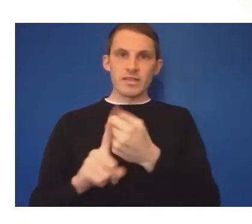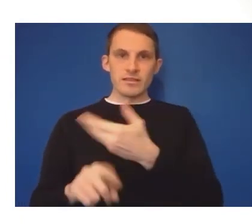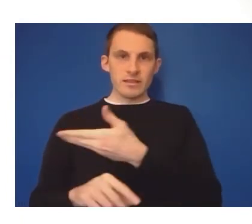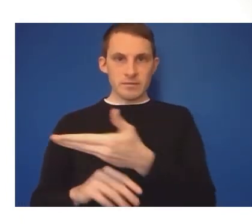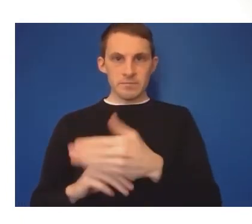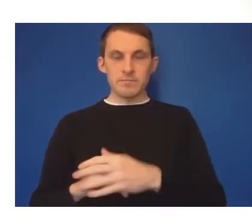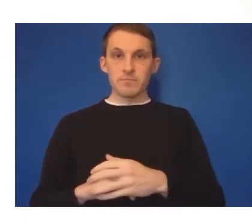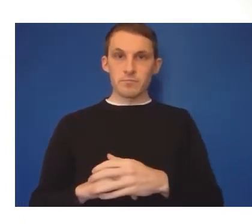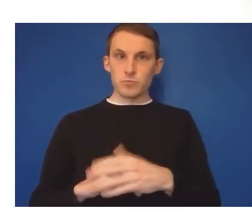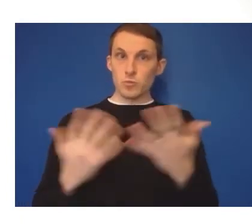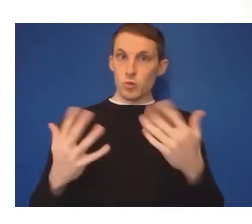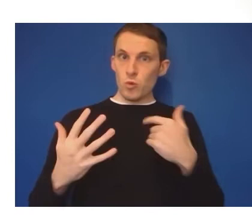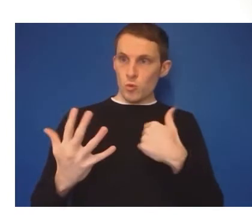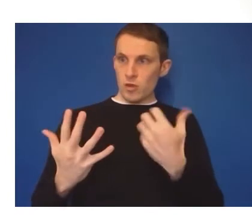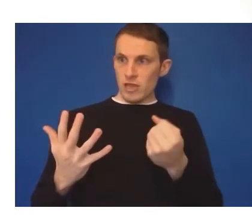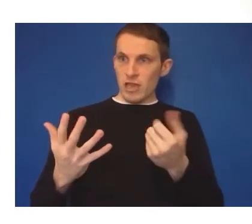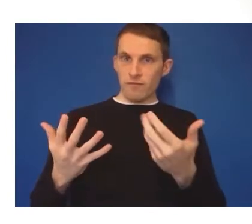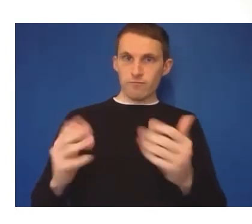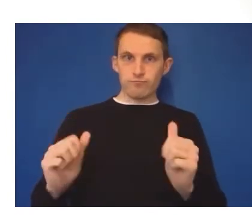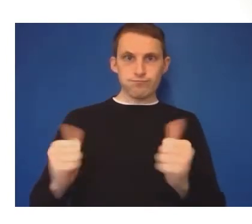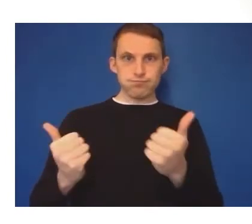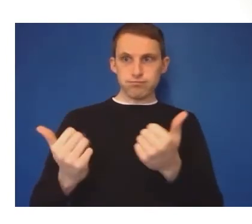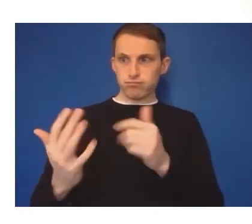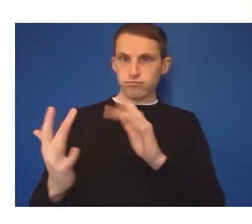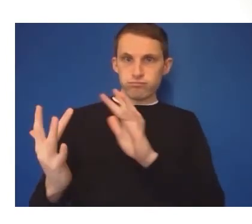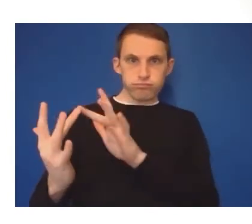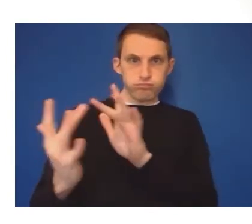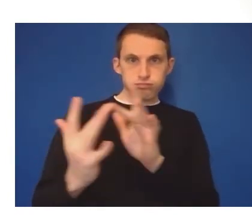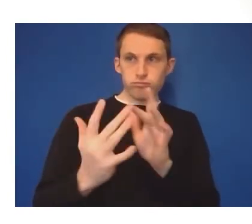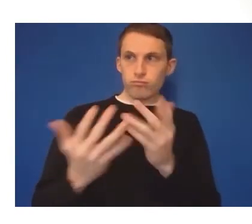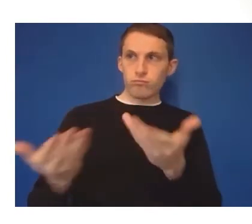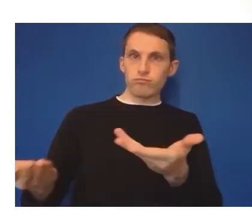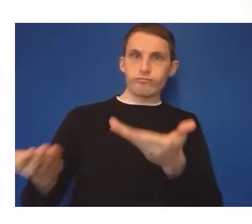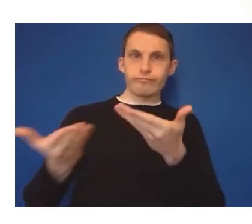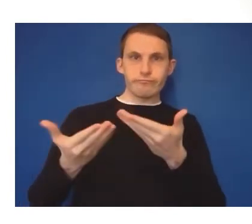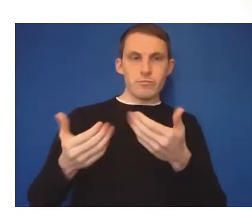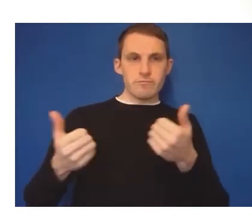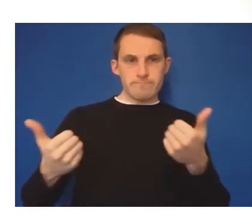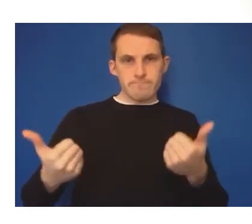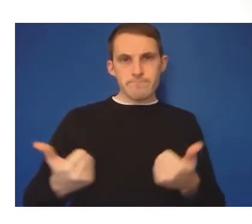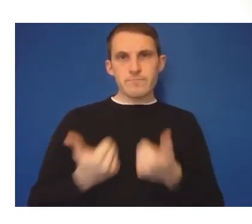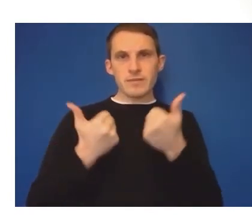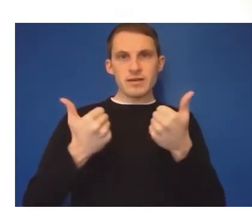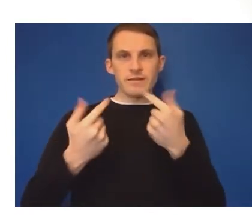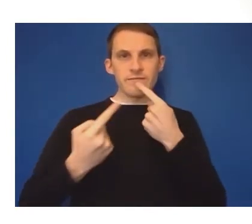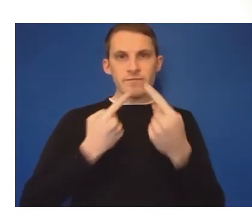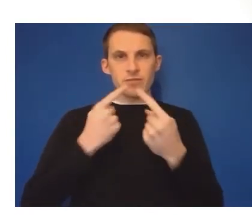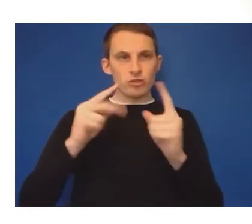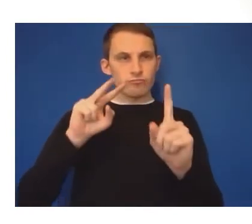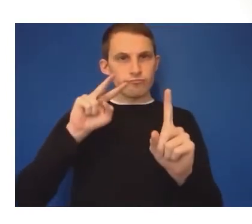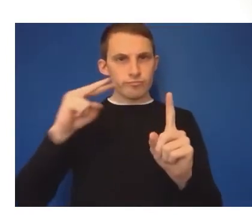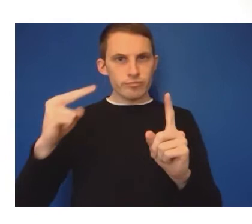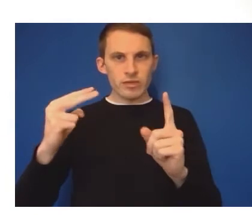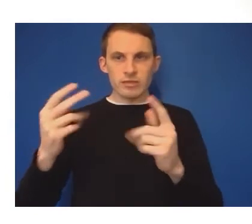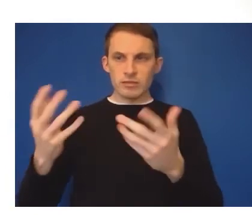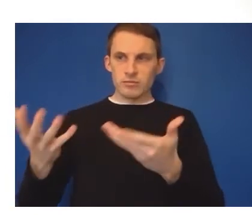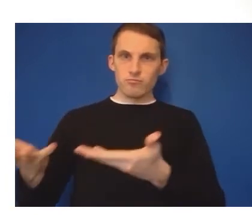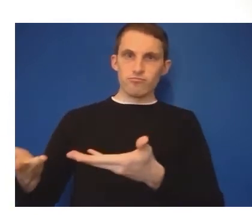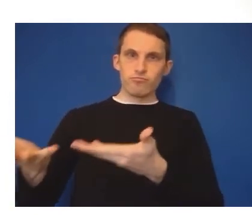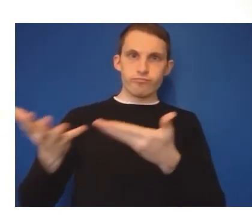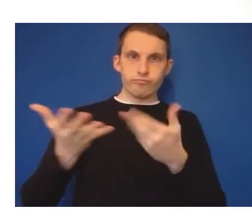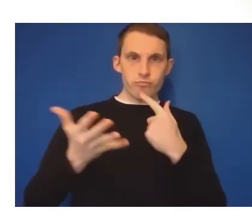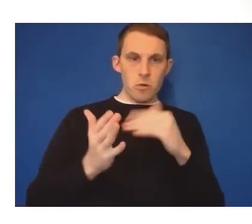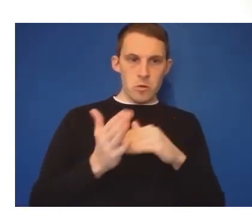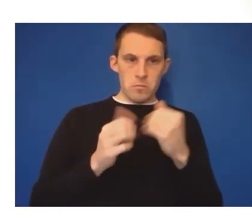knowledge to provide a lot of different perspectives and a lot of different relevant information that helped us to develop this tool. And